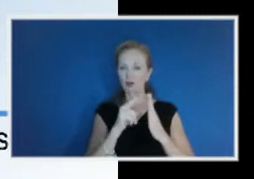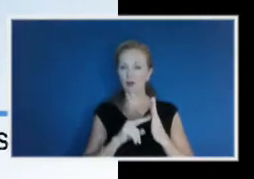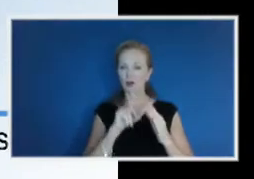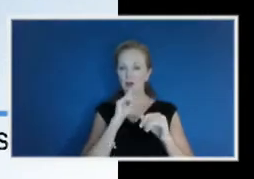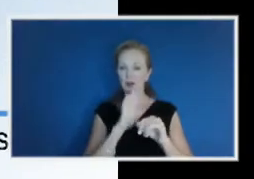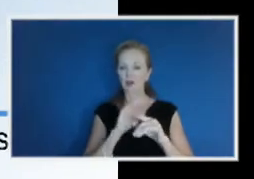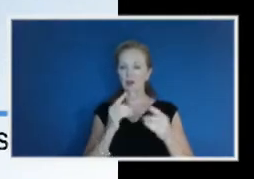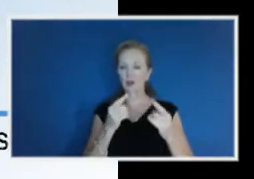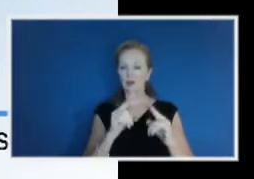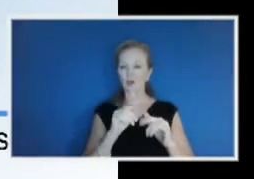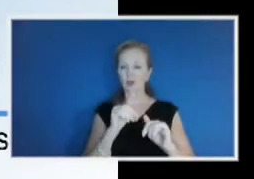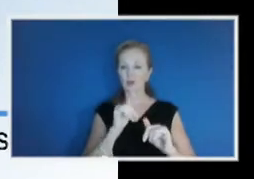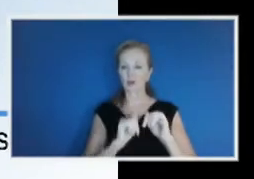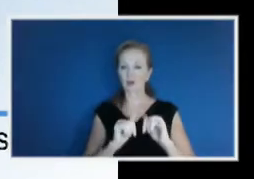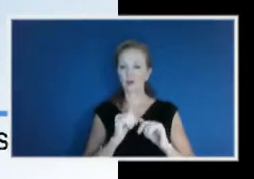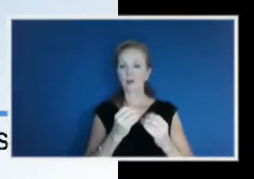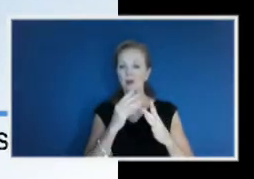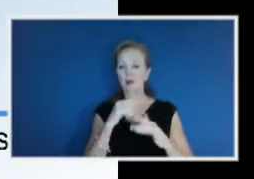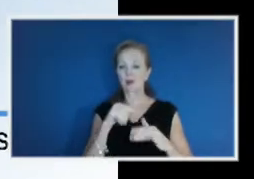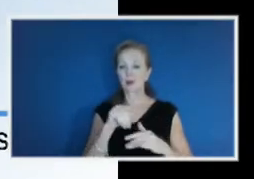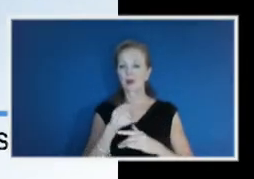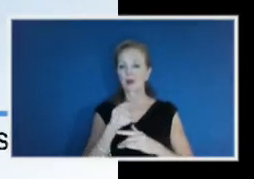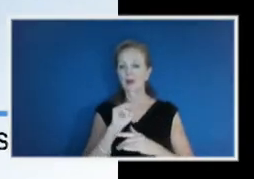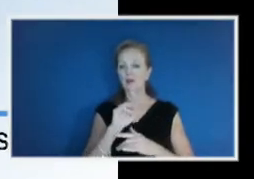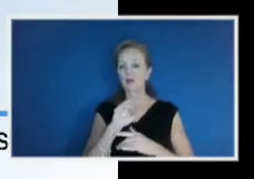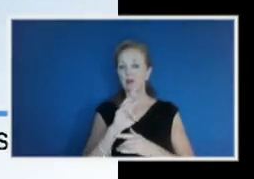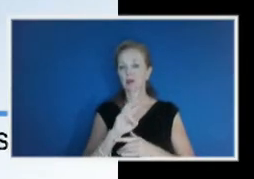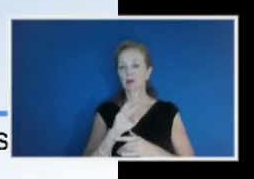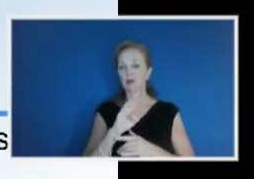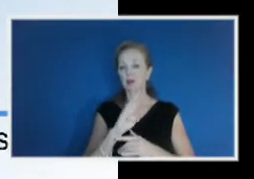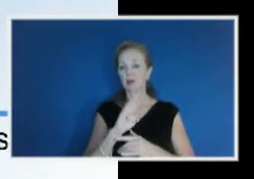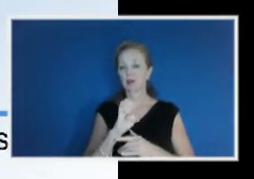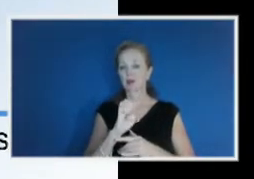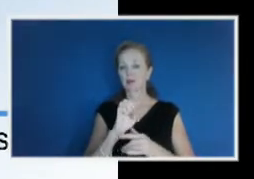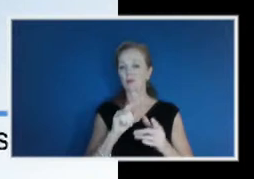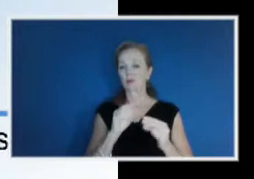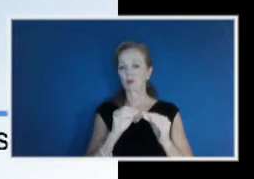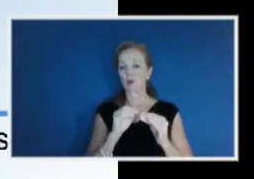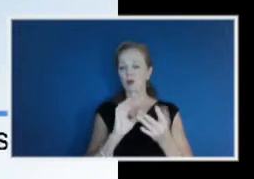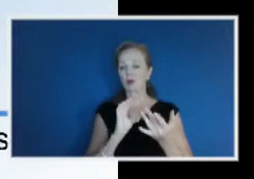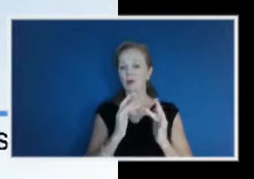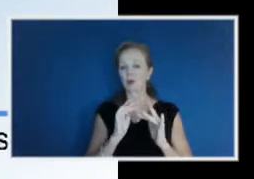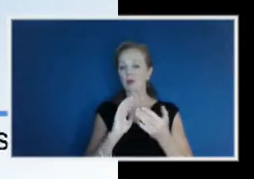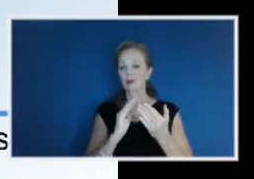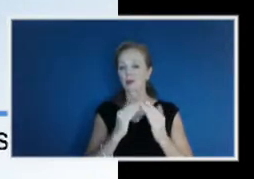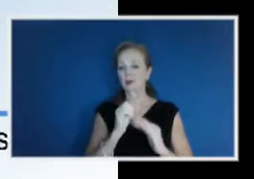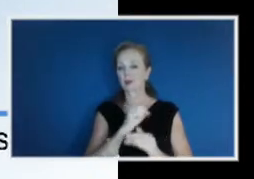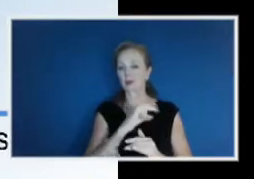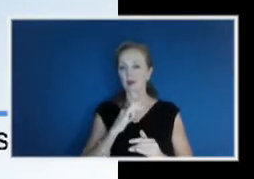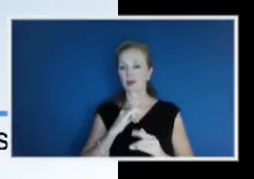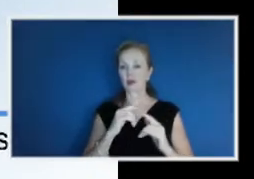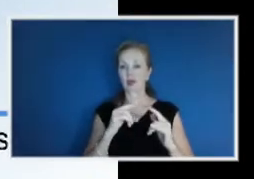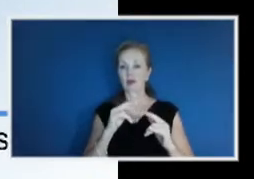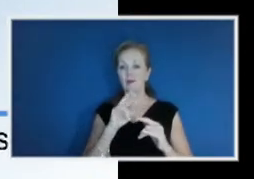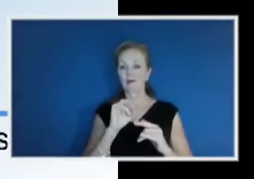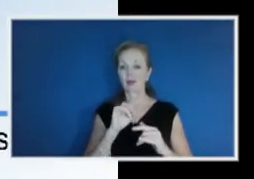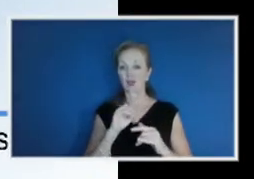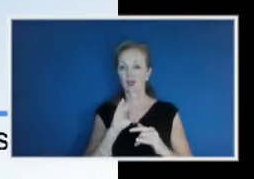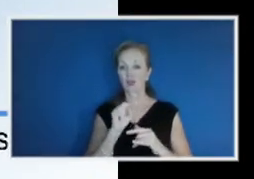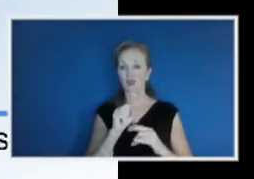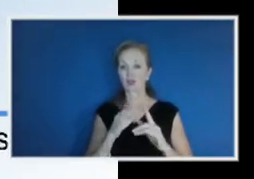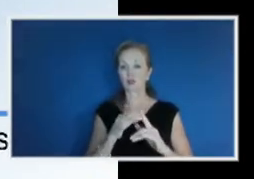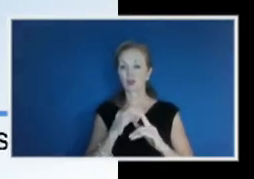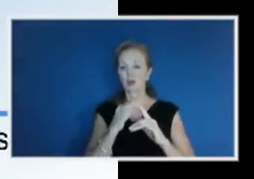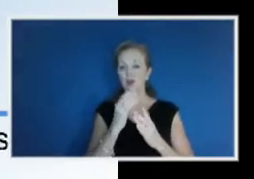performance. Many of the MWBEs would like to have more networking events with city staff and large vendors, especially